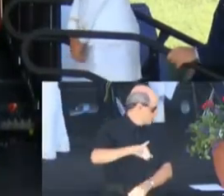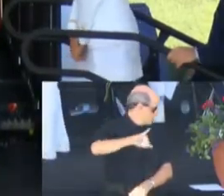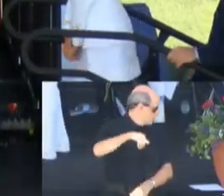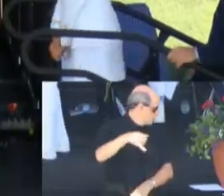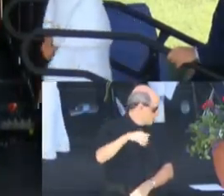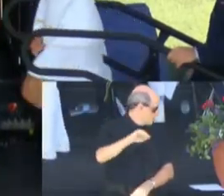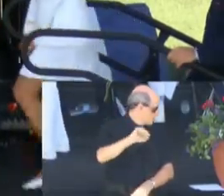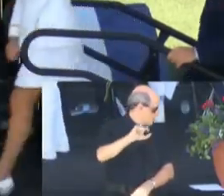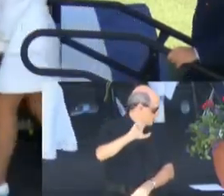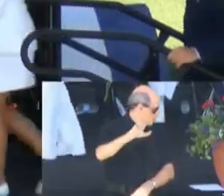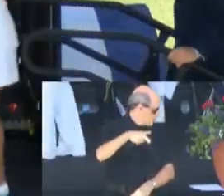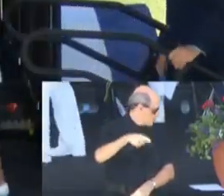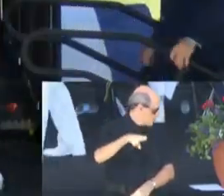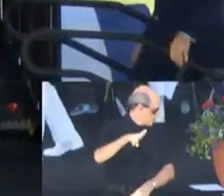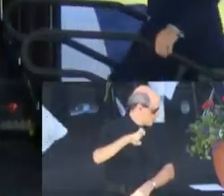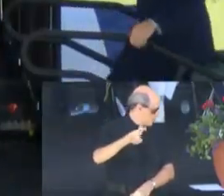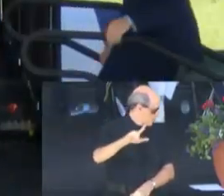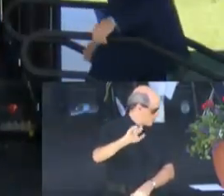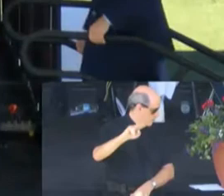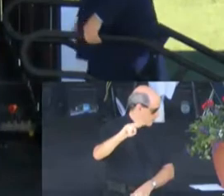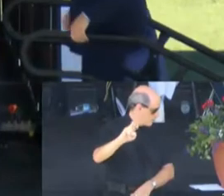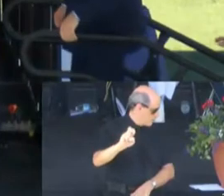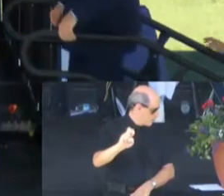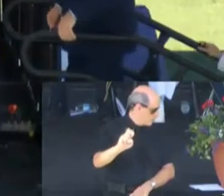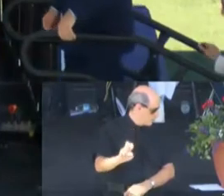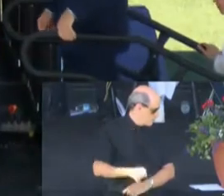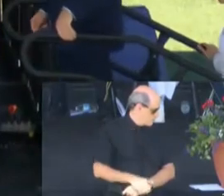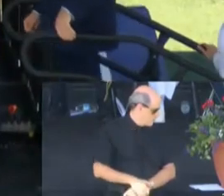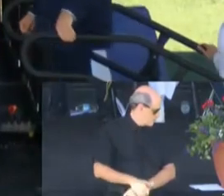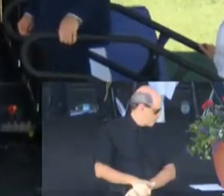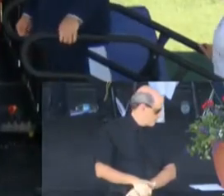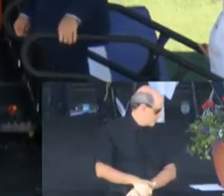Jacqueline Grace Mahoney.